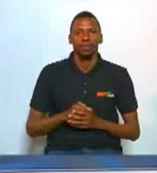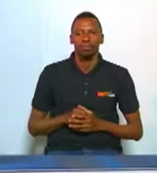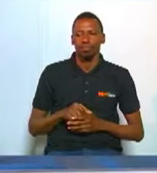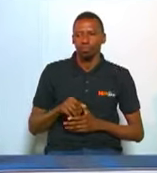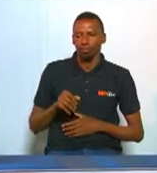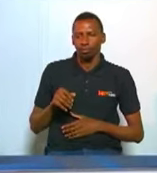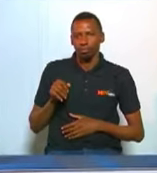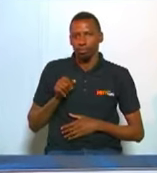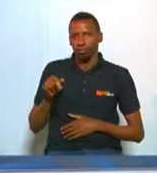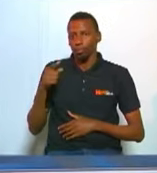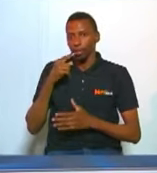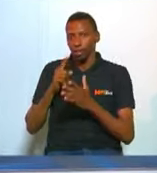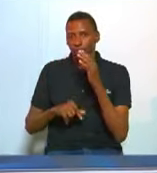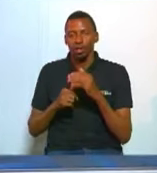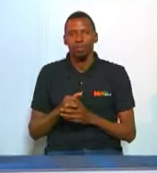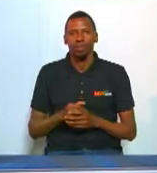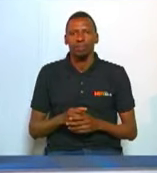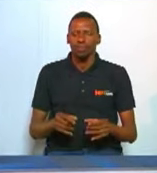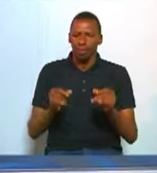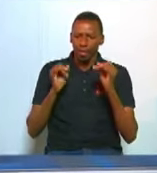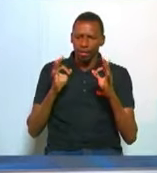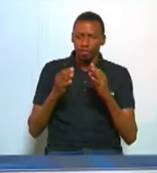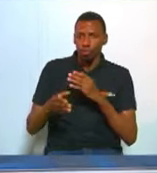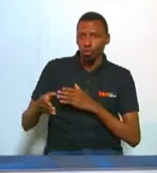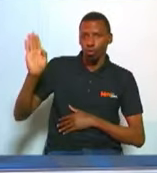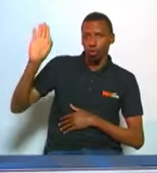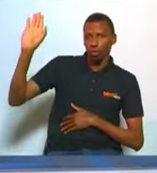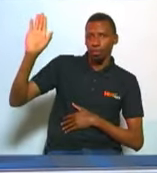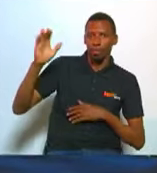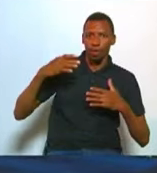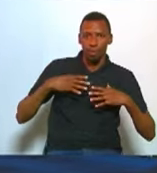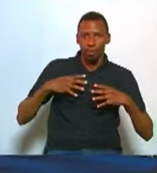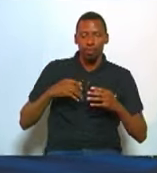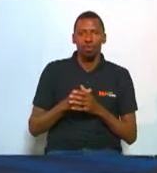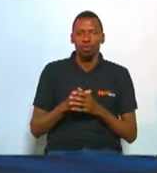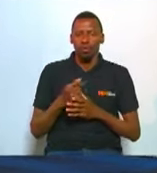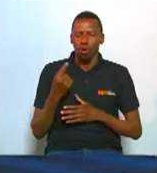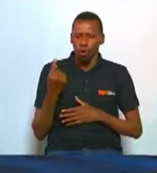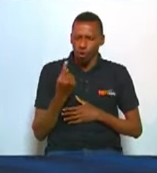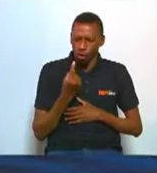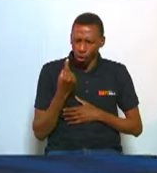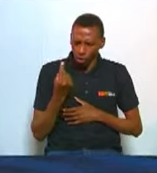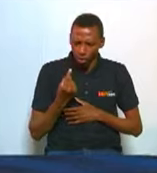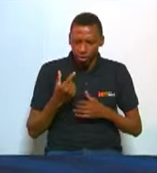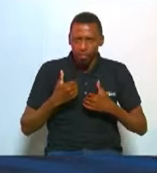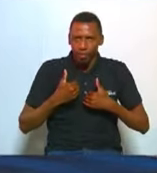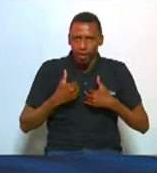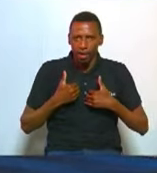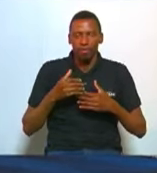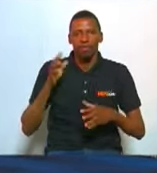God's people would only exercise faith.